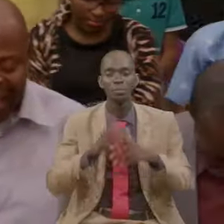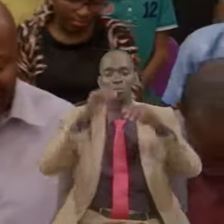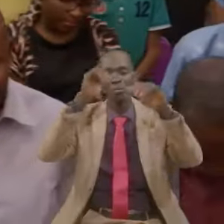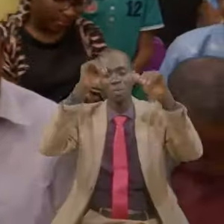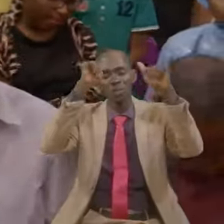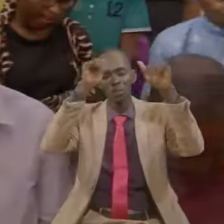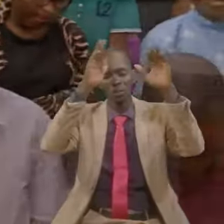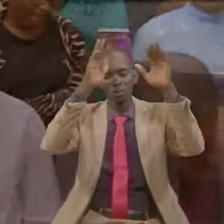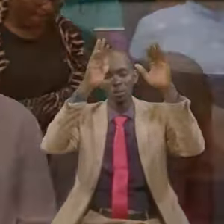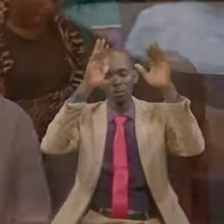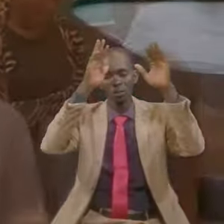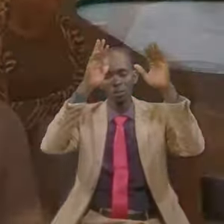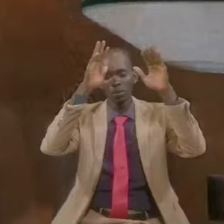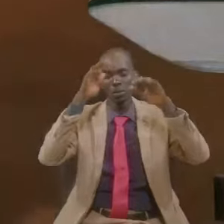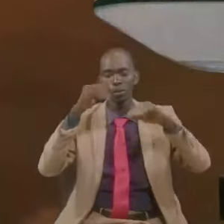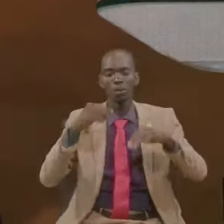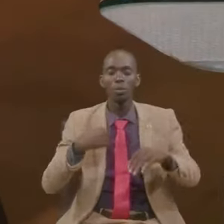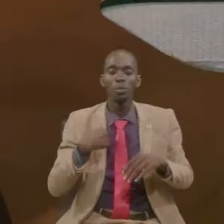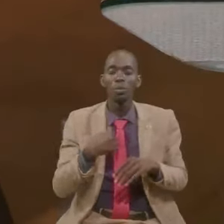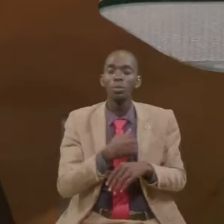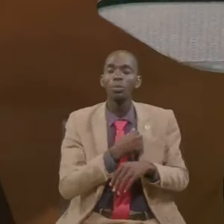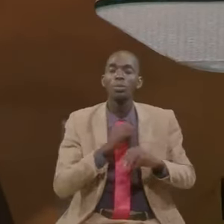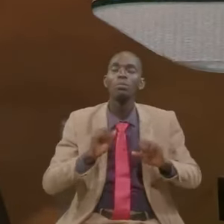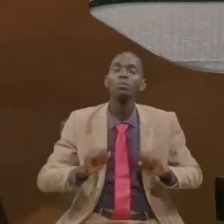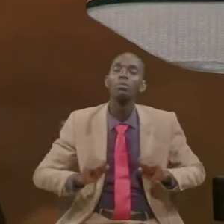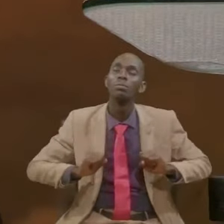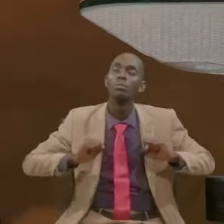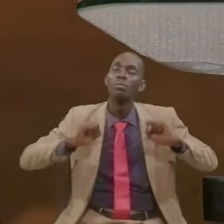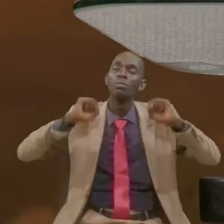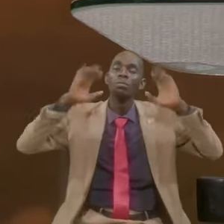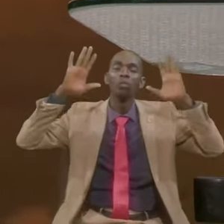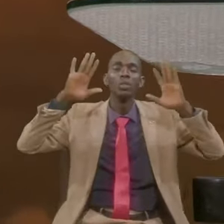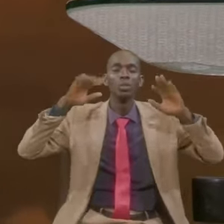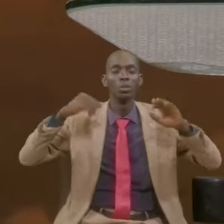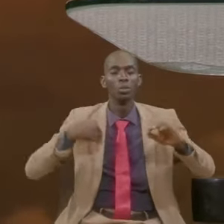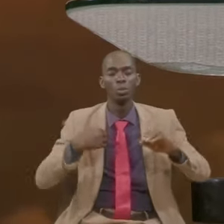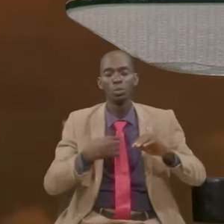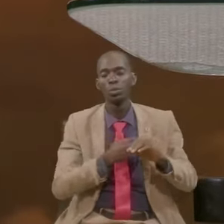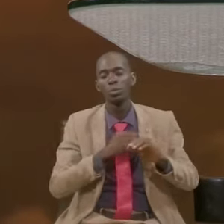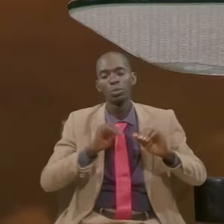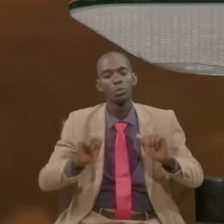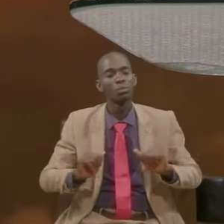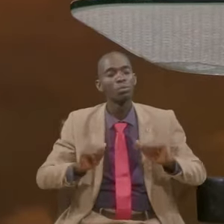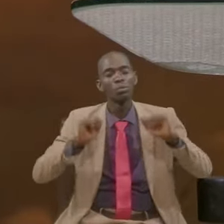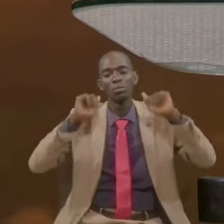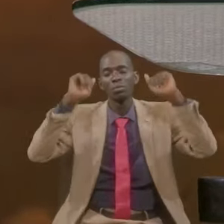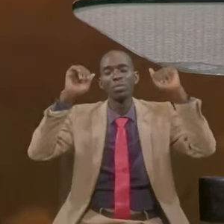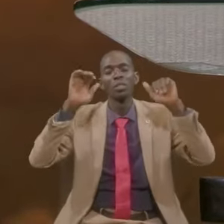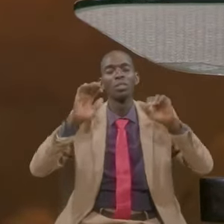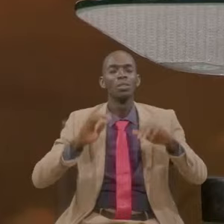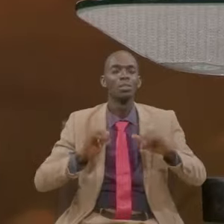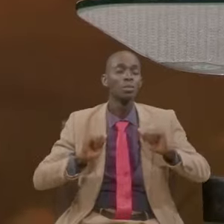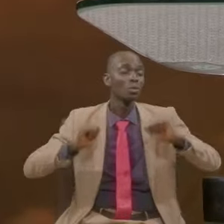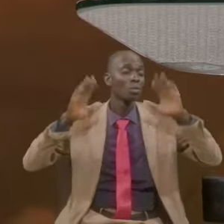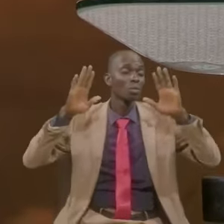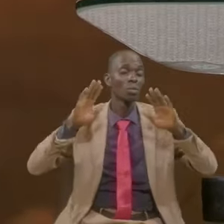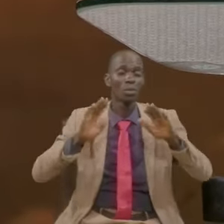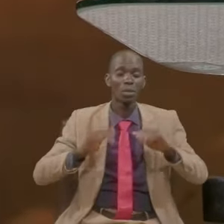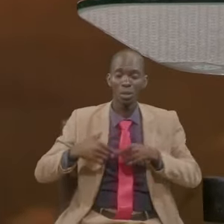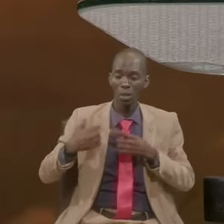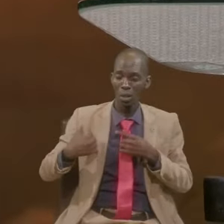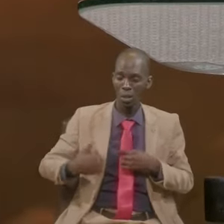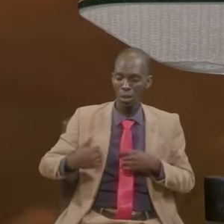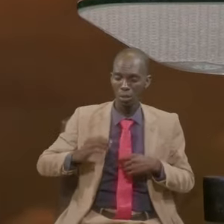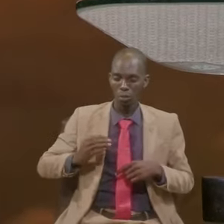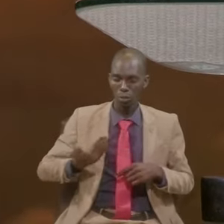Father, we surrender, we submit heart, spirit, soul,